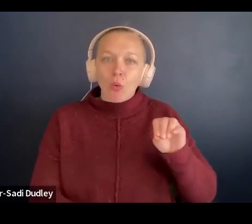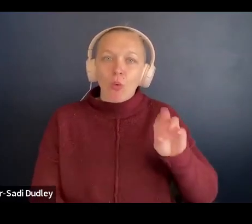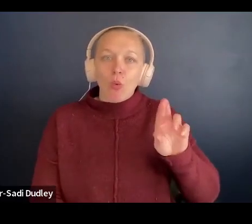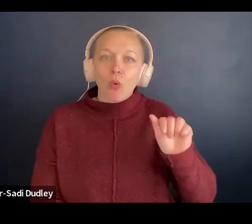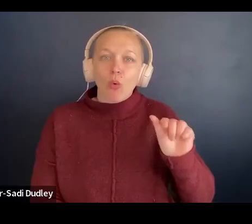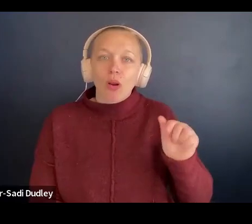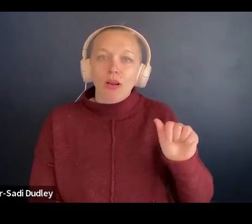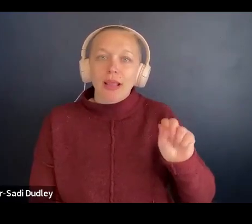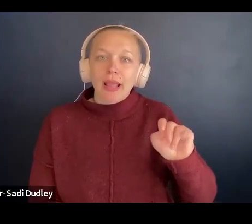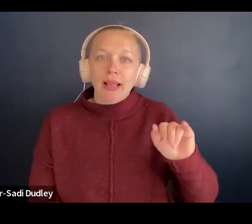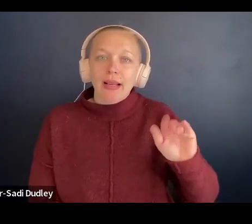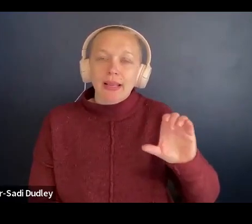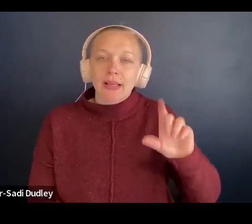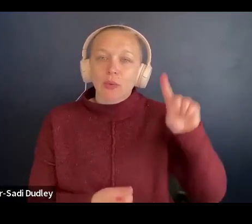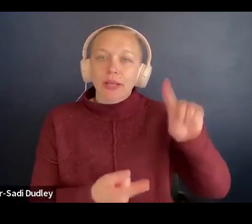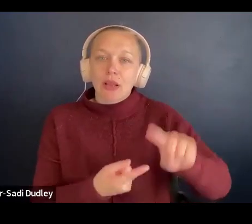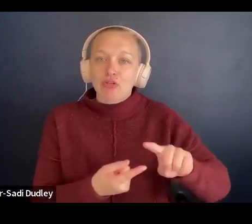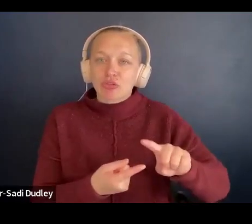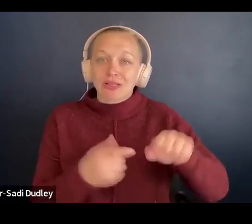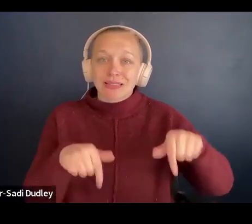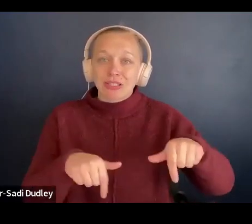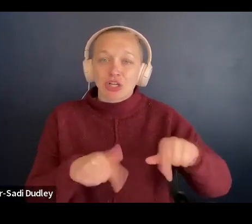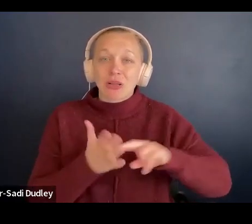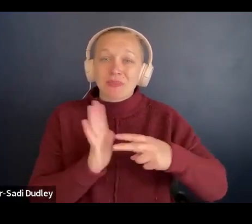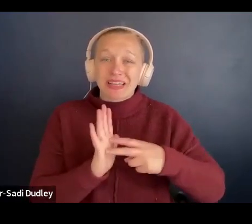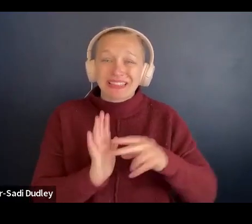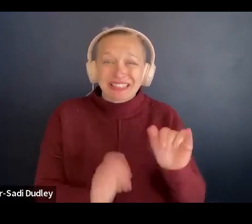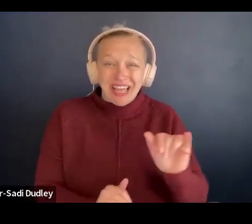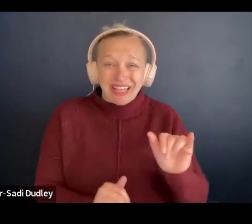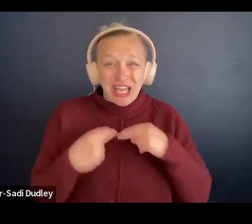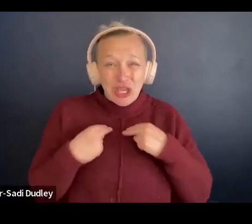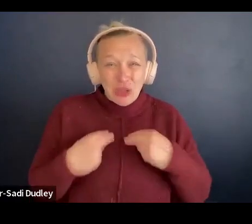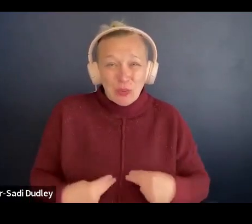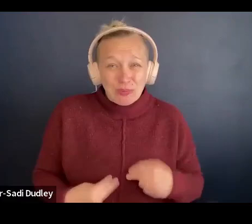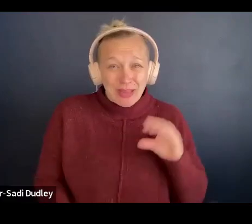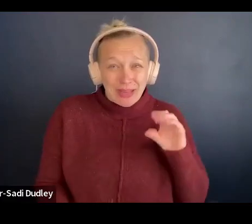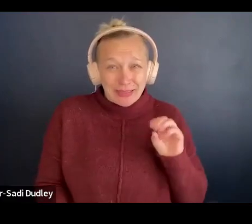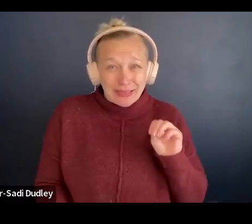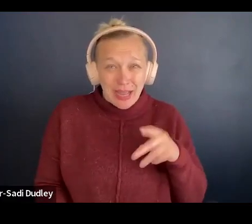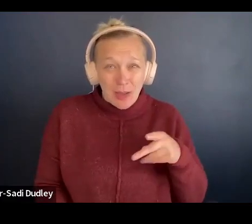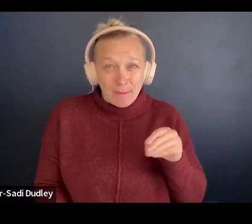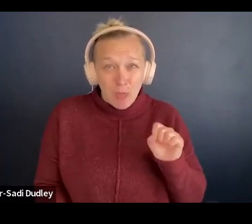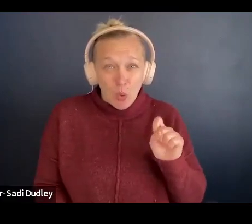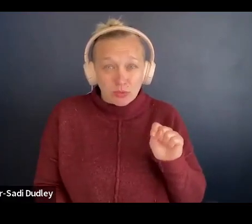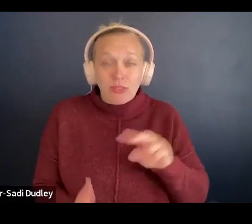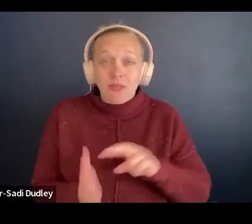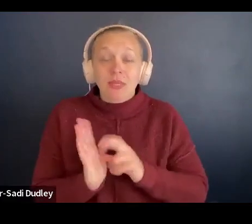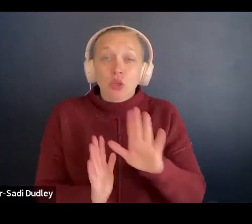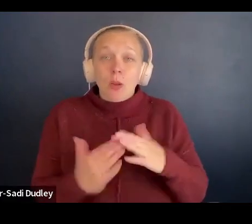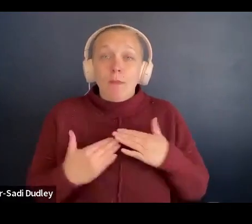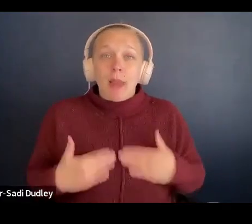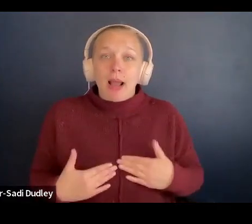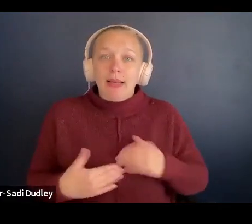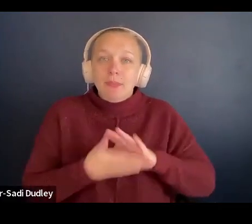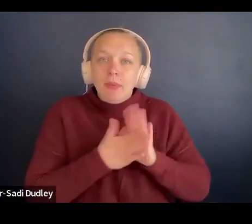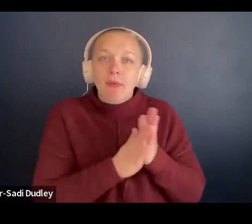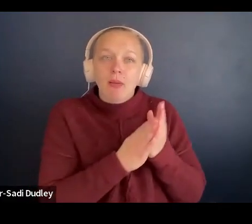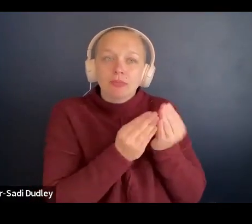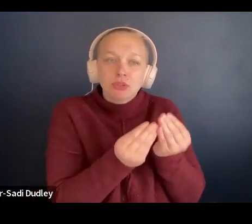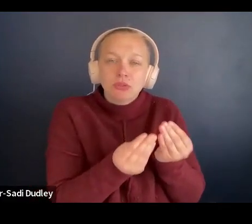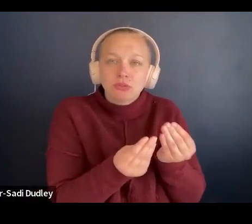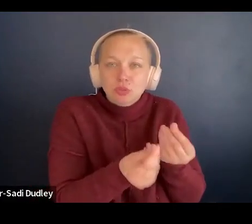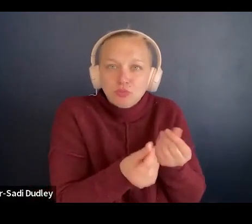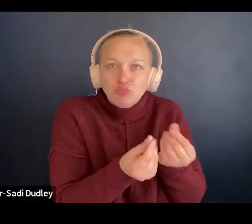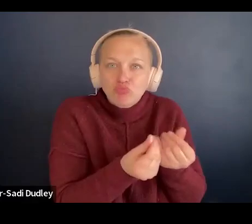means it's basically known as human composting, and where the body goes back into soil. You can have that soil and